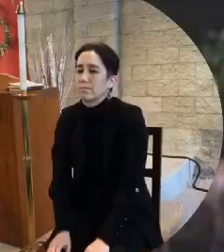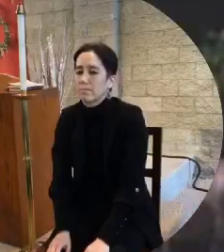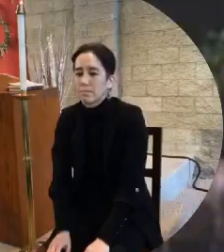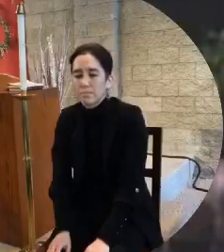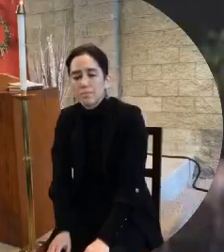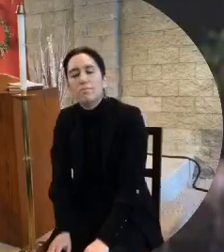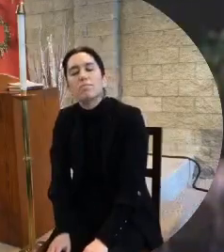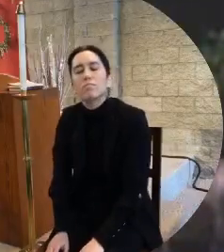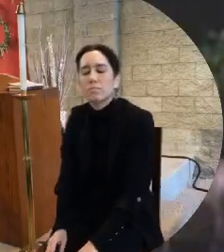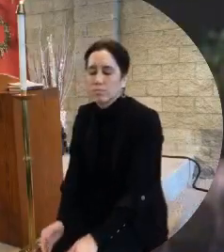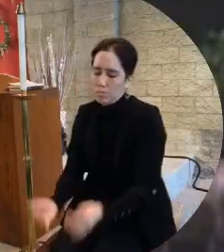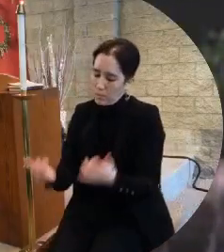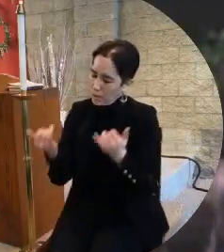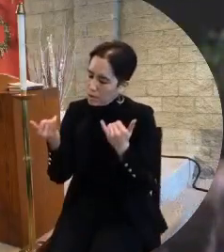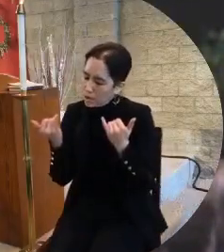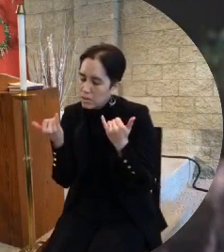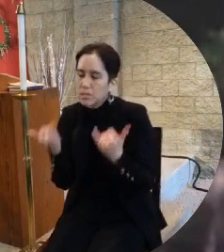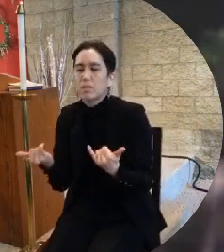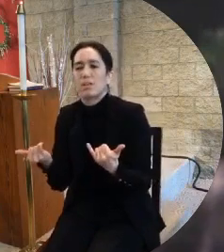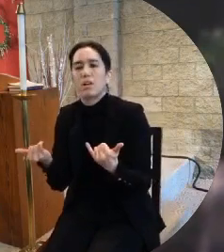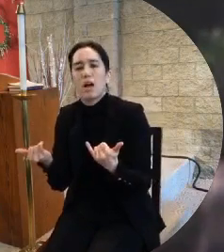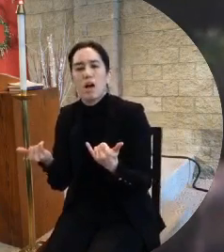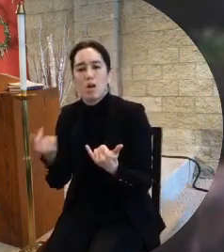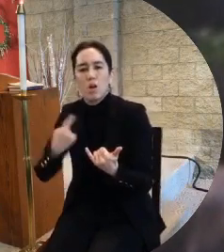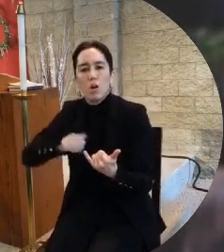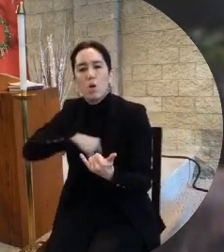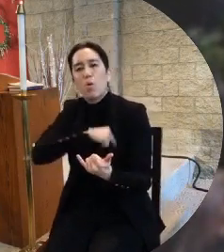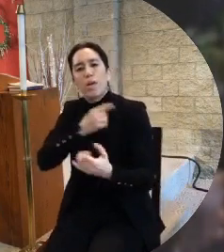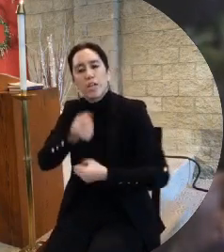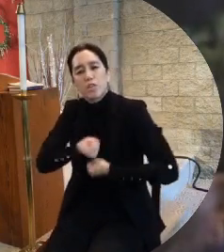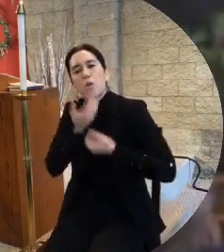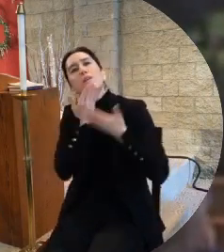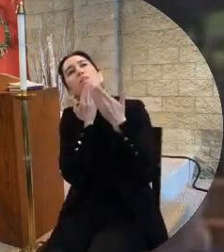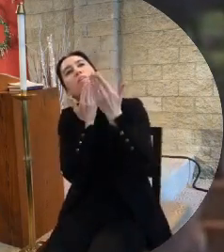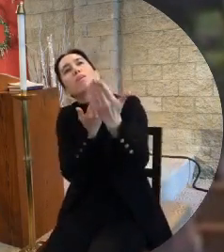Let us take just a moment as we give thanks.